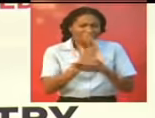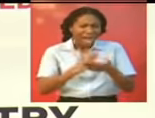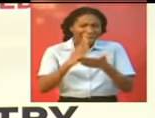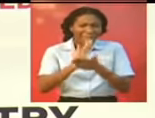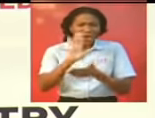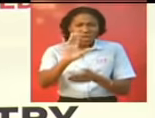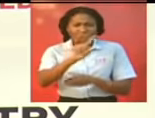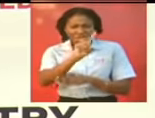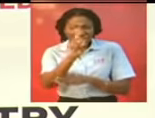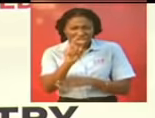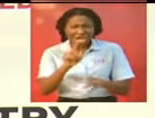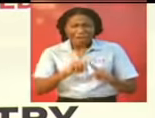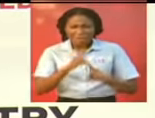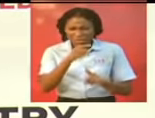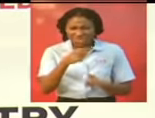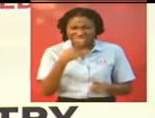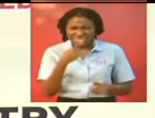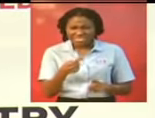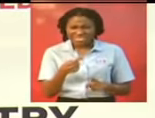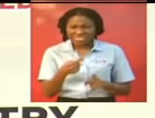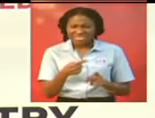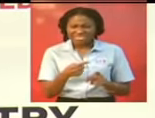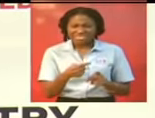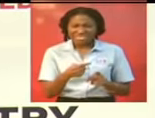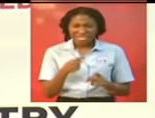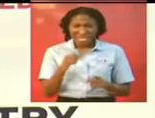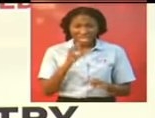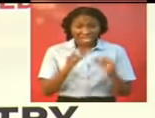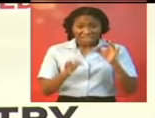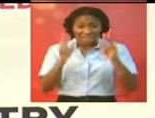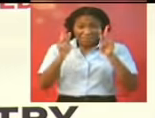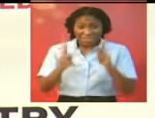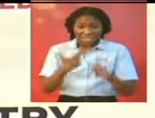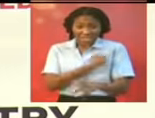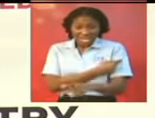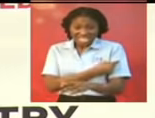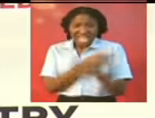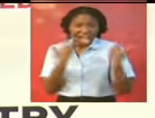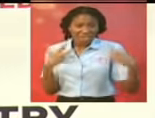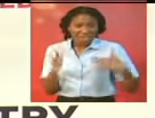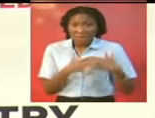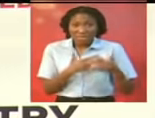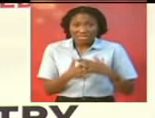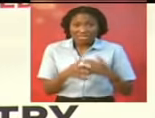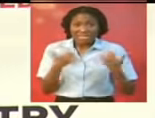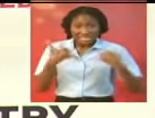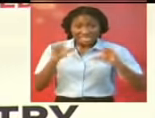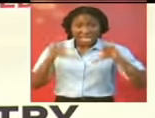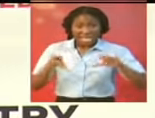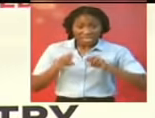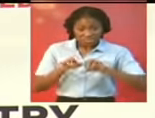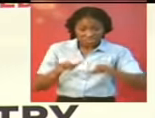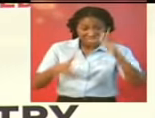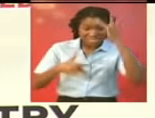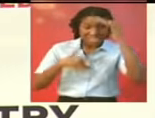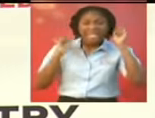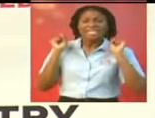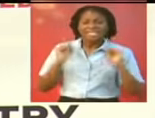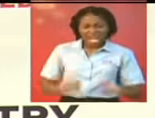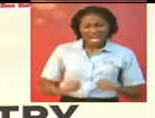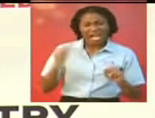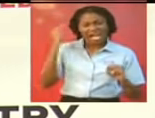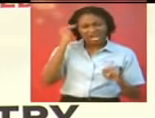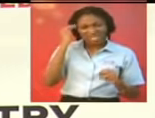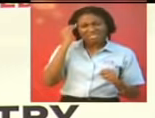still a risk of infection. Granted, there is still a risk of infection from those who have been fully vaccinated, because the one of the vaccines, for